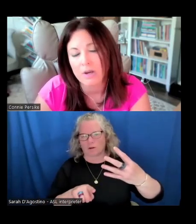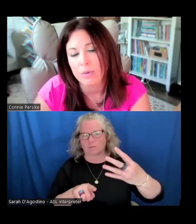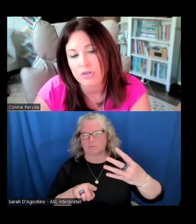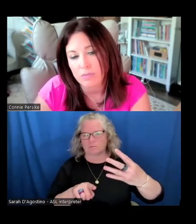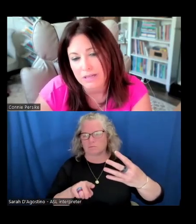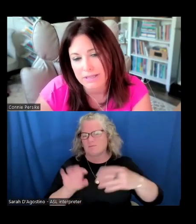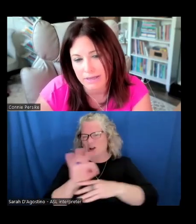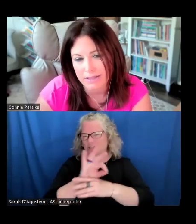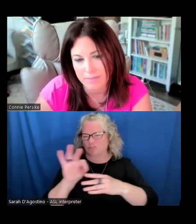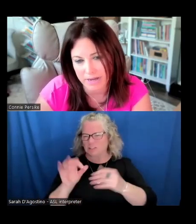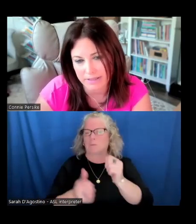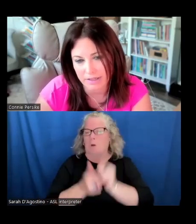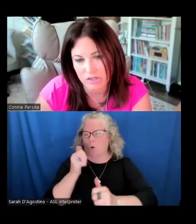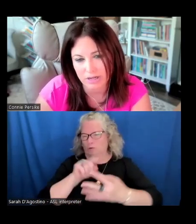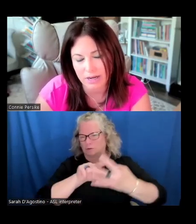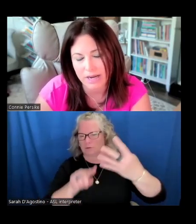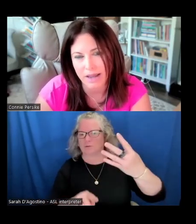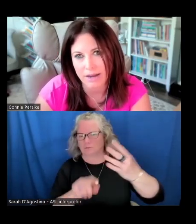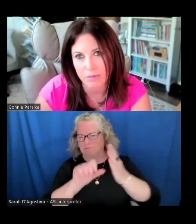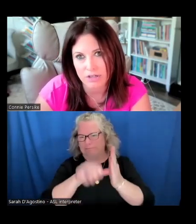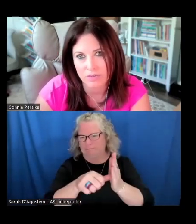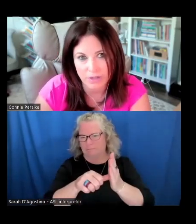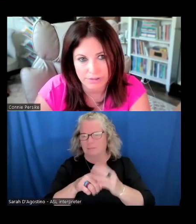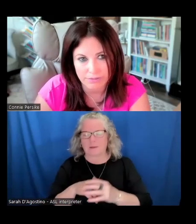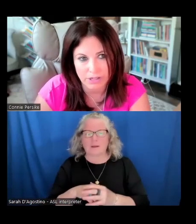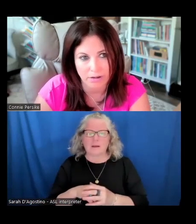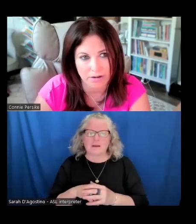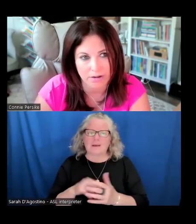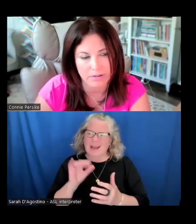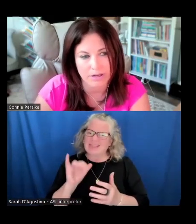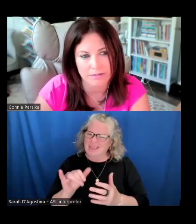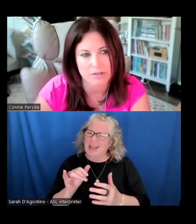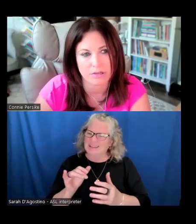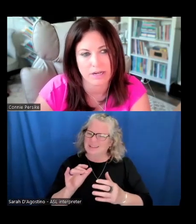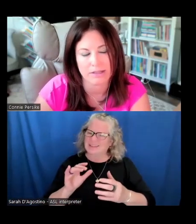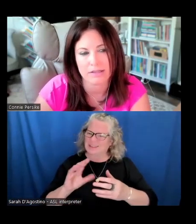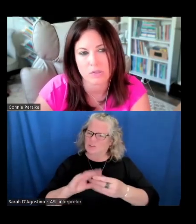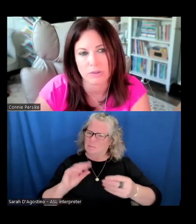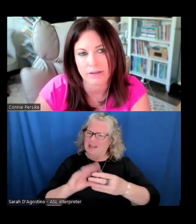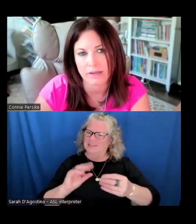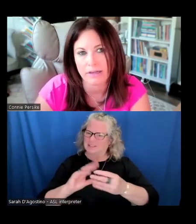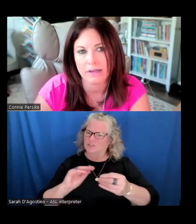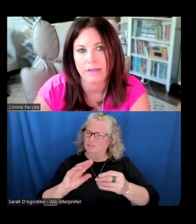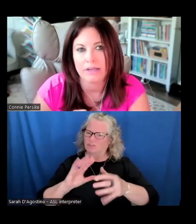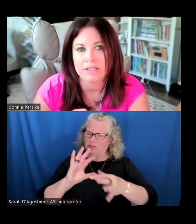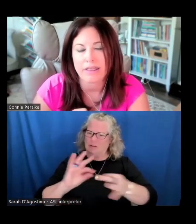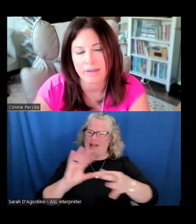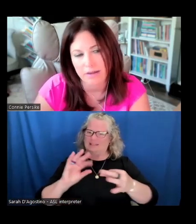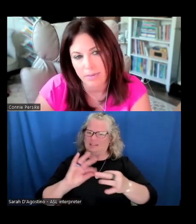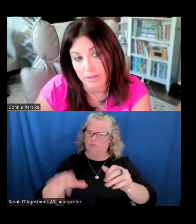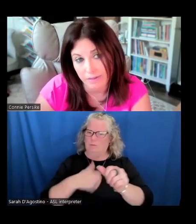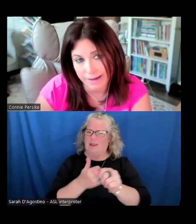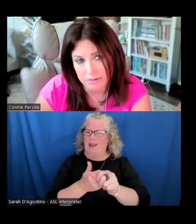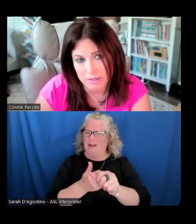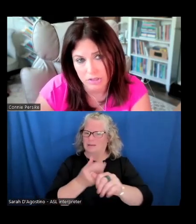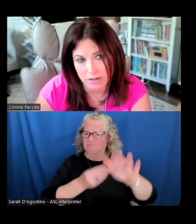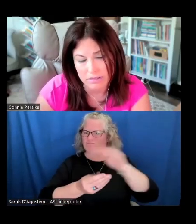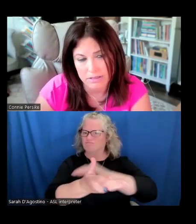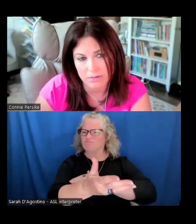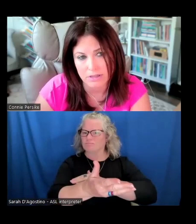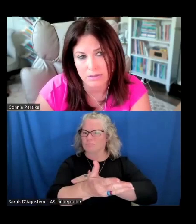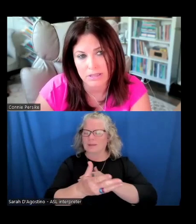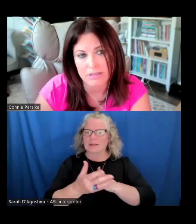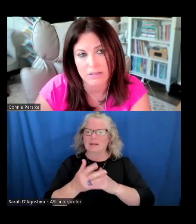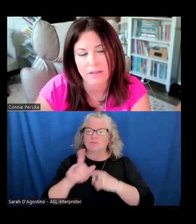most, which really sends a message. And I worked very, very hard when I was creating the toolkit to think about the language that I